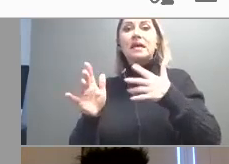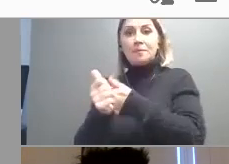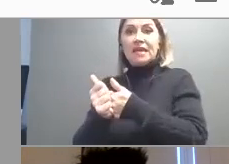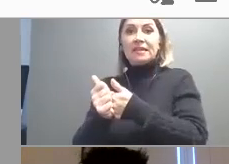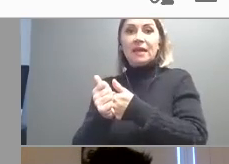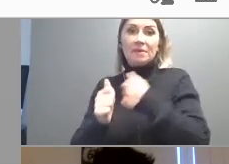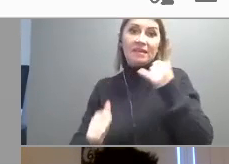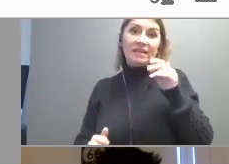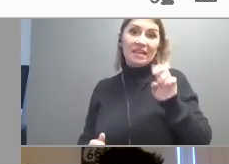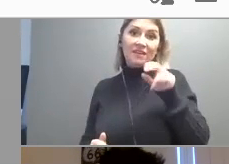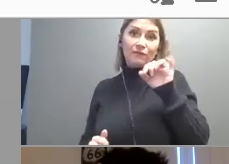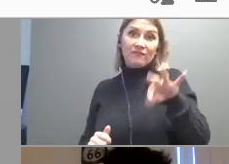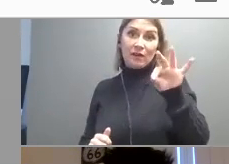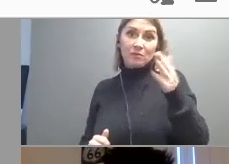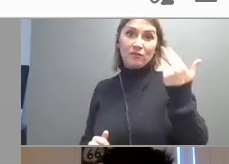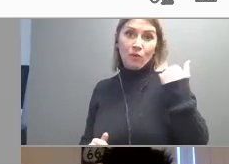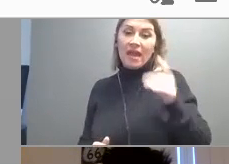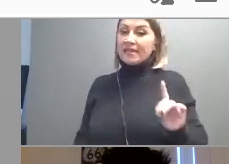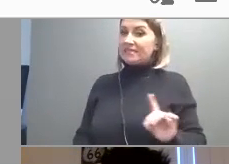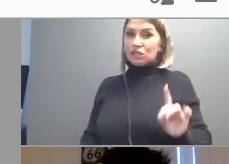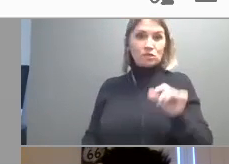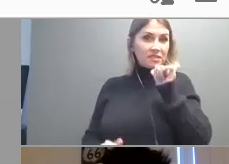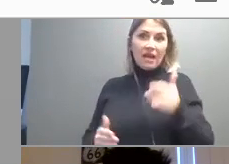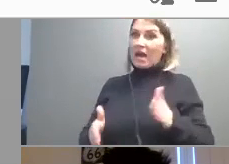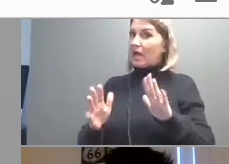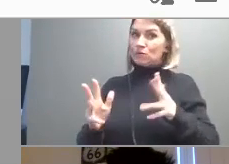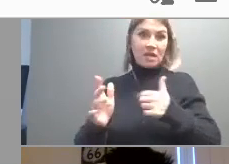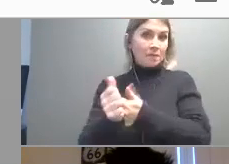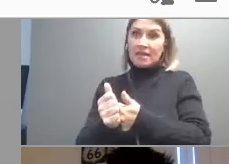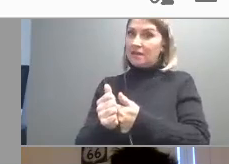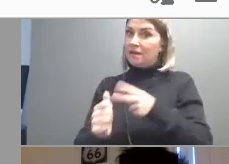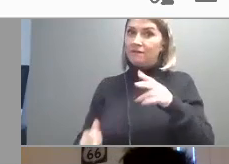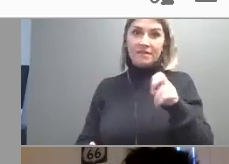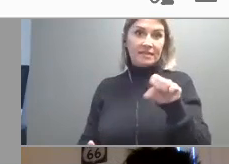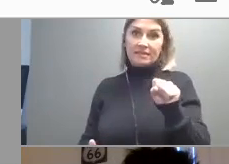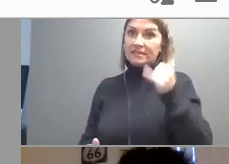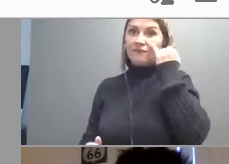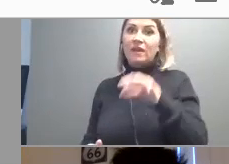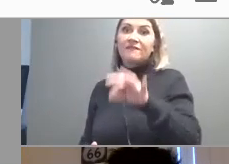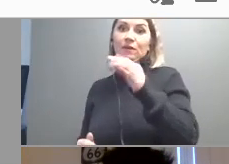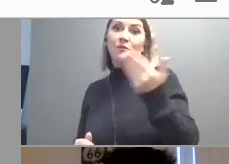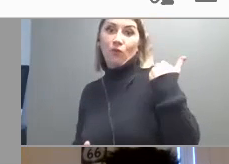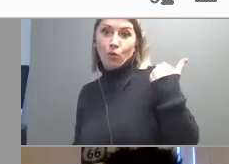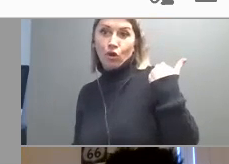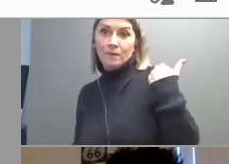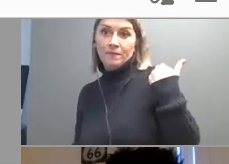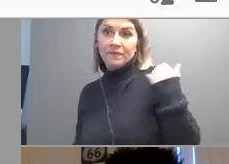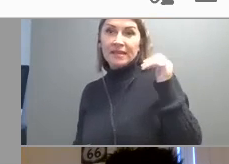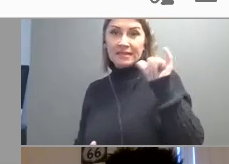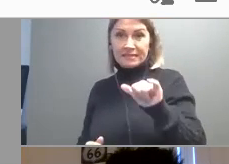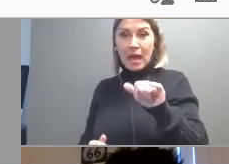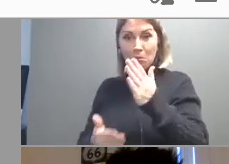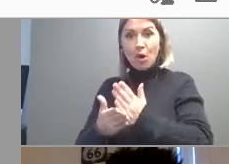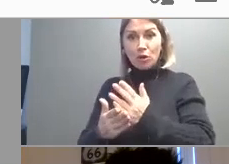before. Dijkstra does not allow us to update vertices if we have found it before. Does that part make